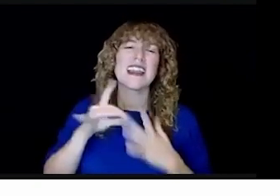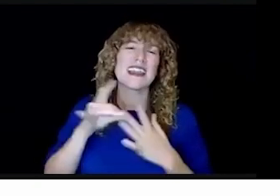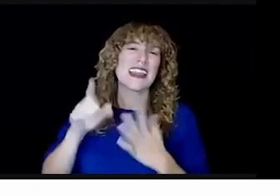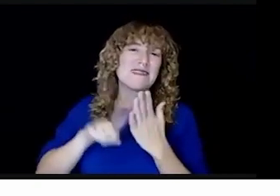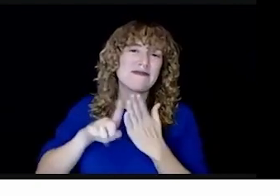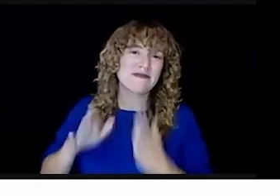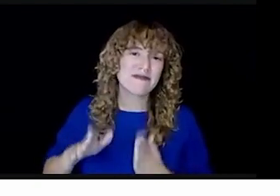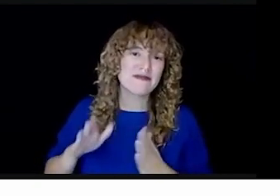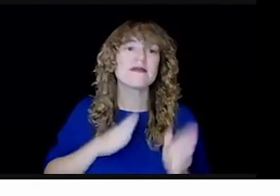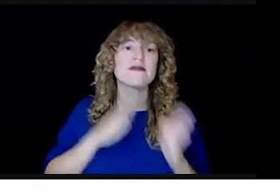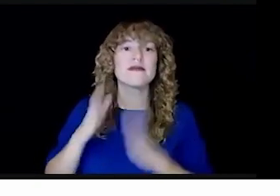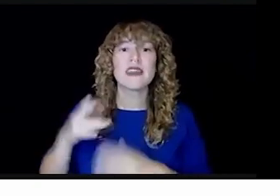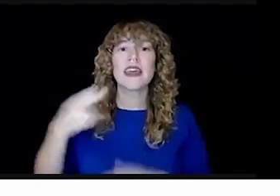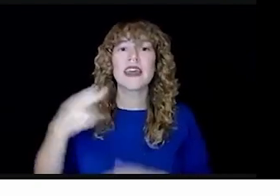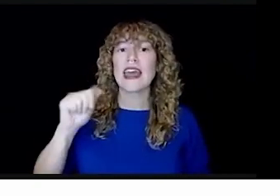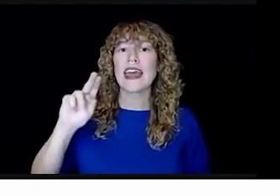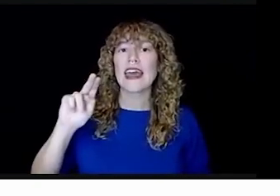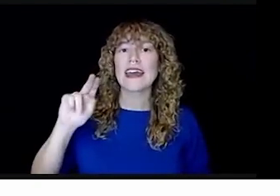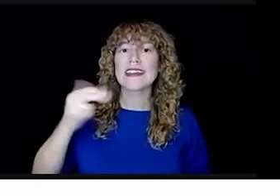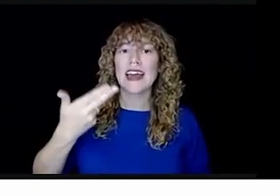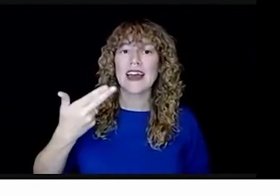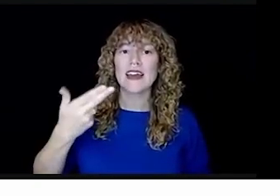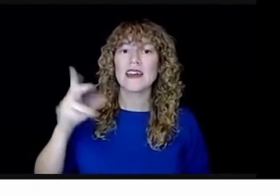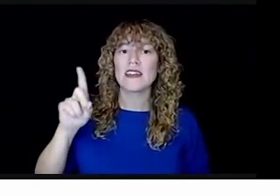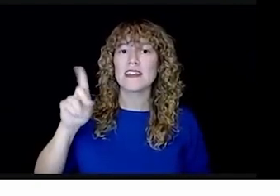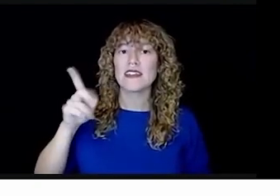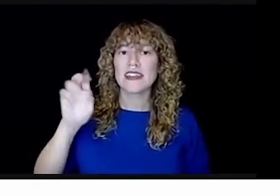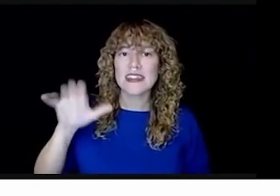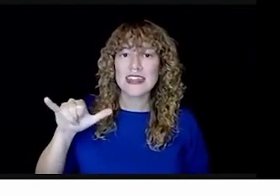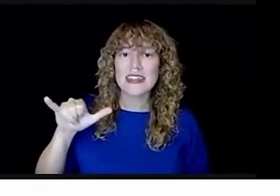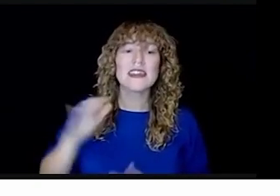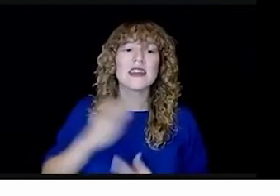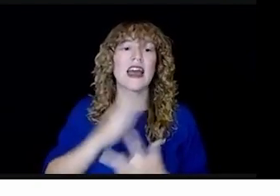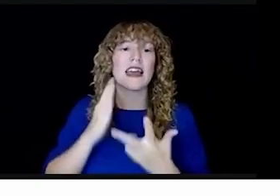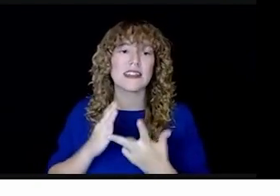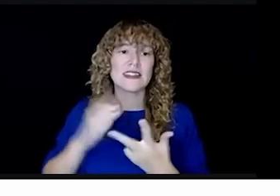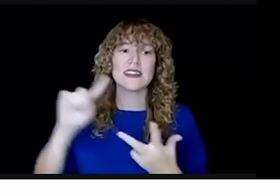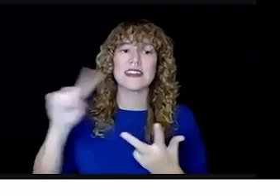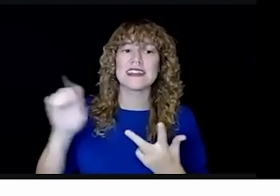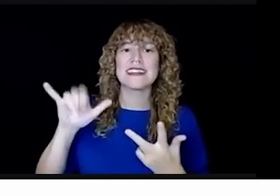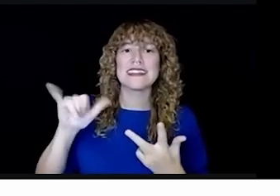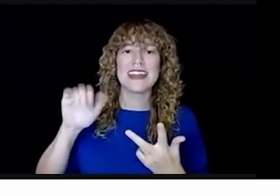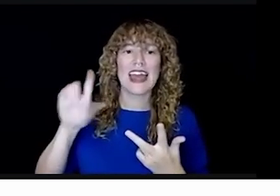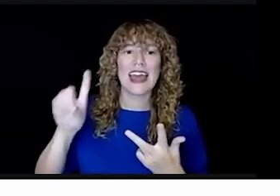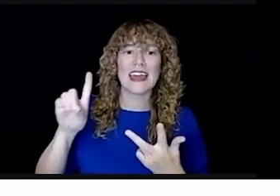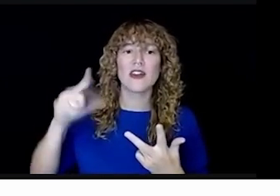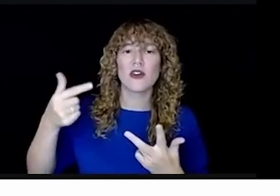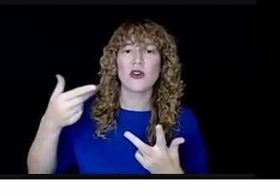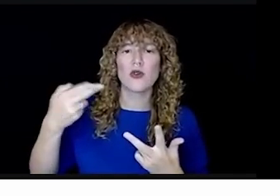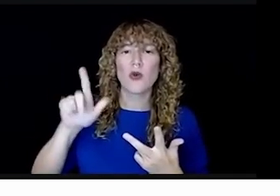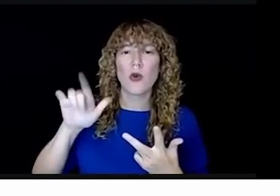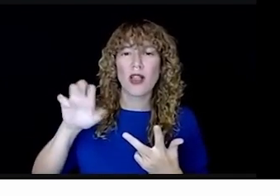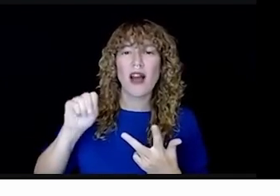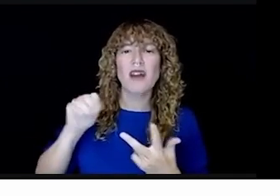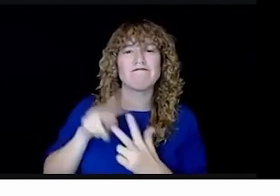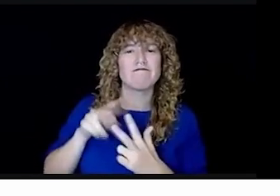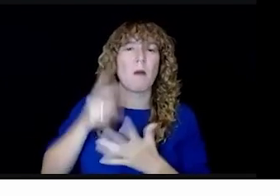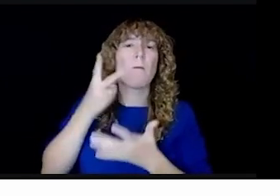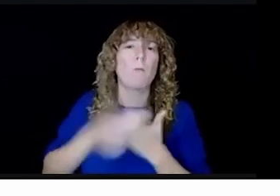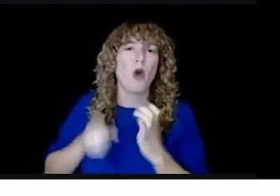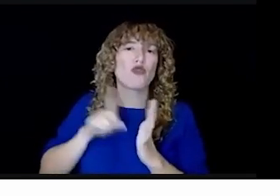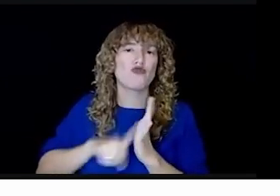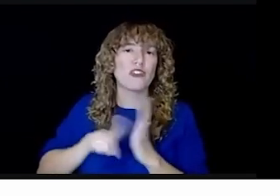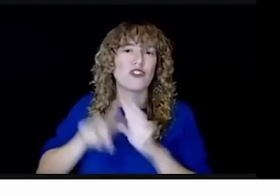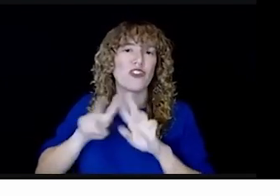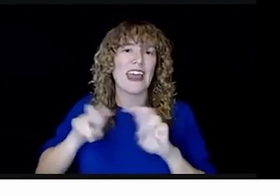Dudney, and Ziad Ghulam, who are both research analysts on the team. And Tilak,